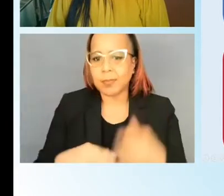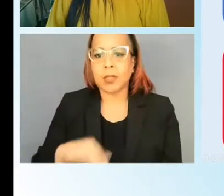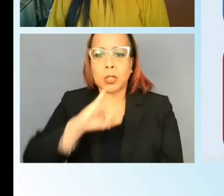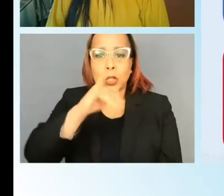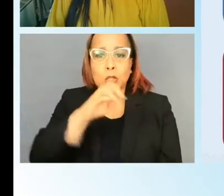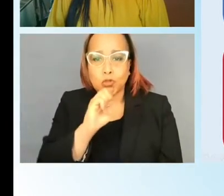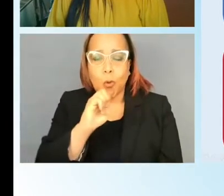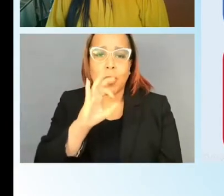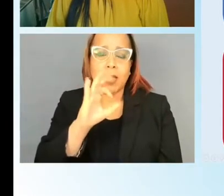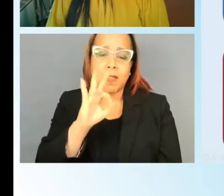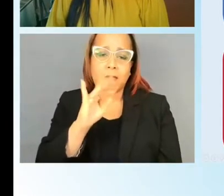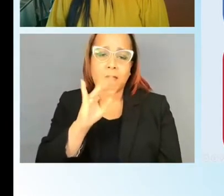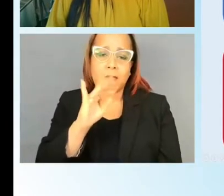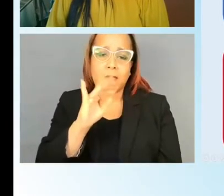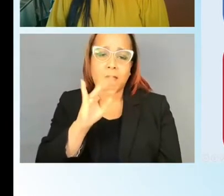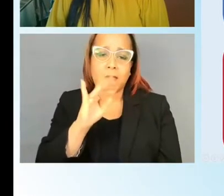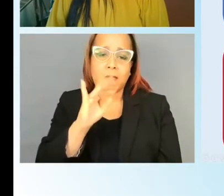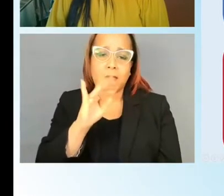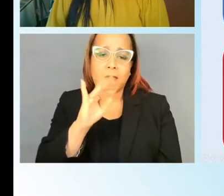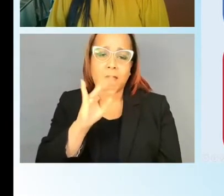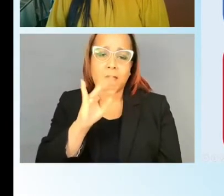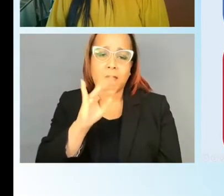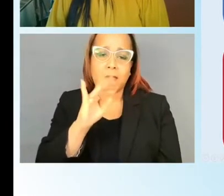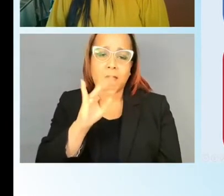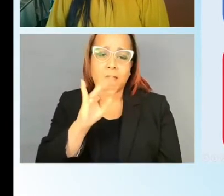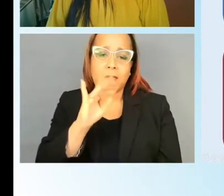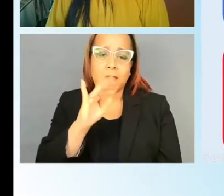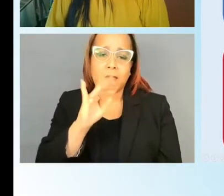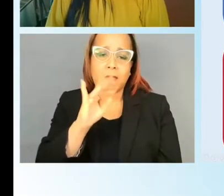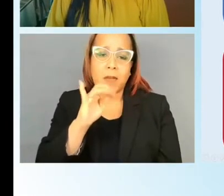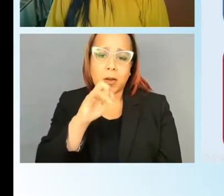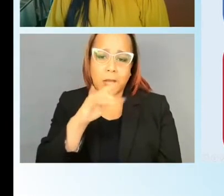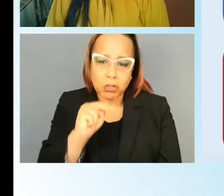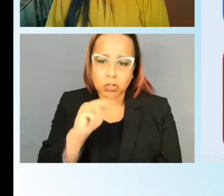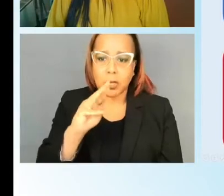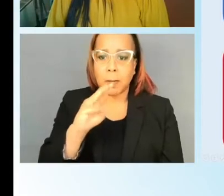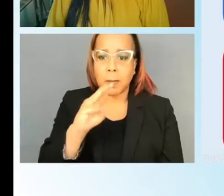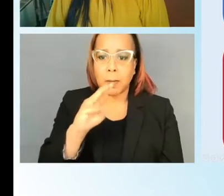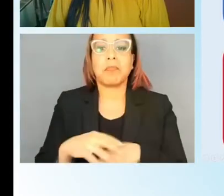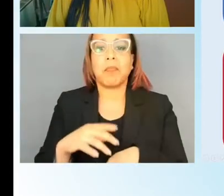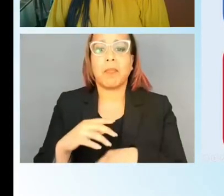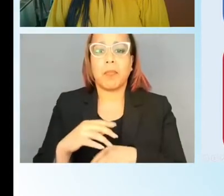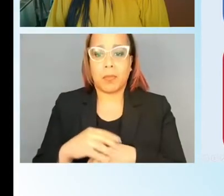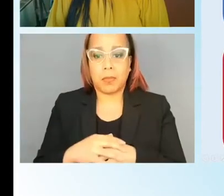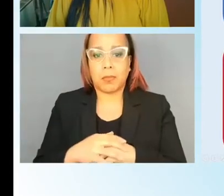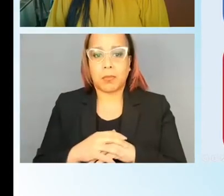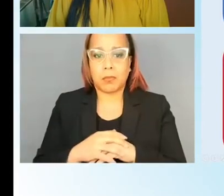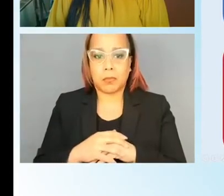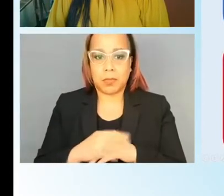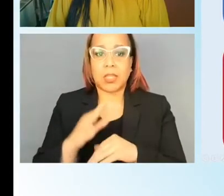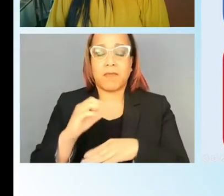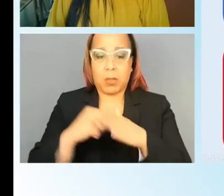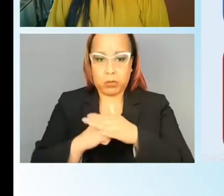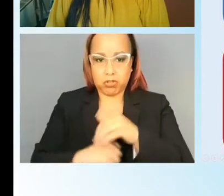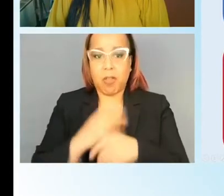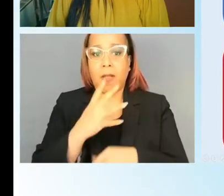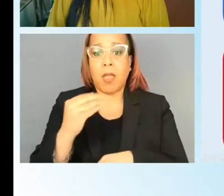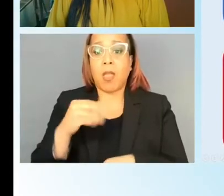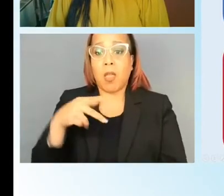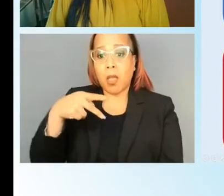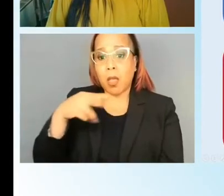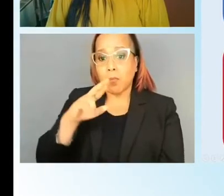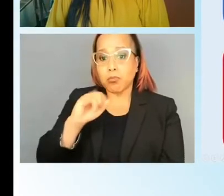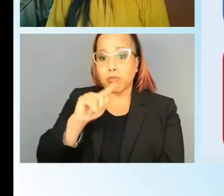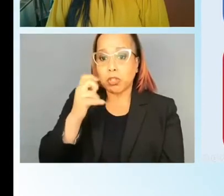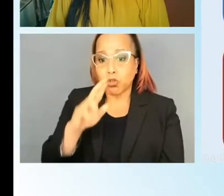Foundation, McCormick Foundation, Polk Foundation, the Pritzker Family Foundation, the Stone Foundation,